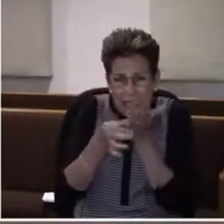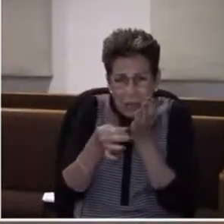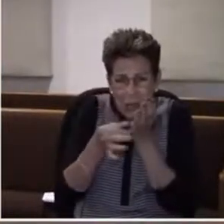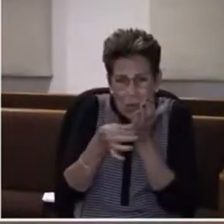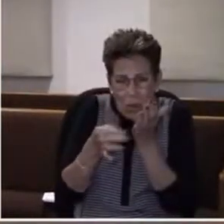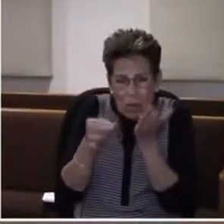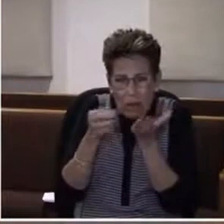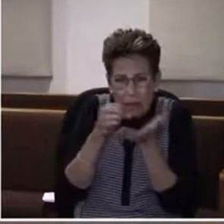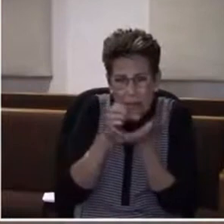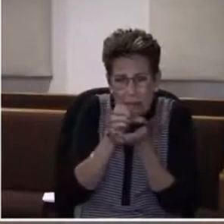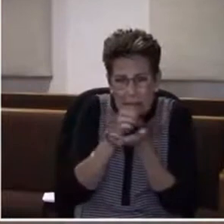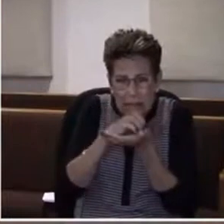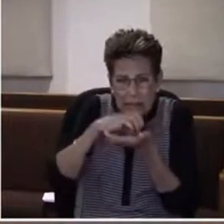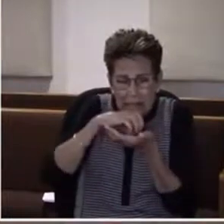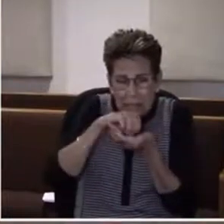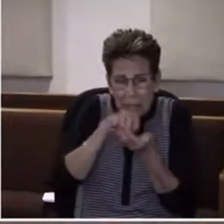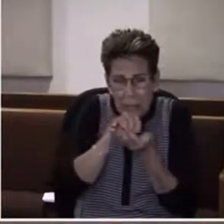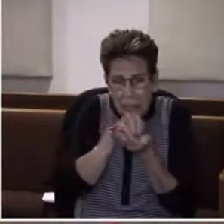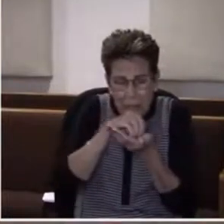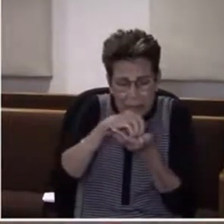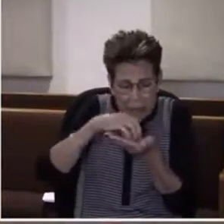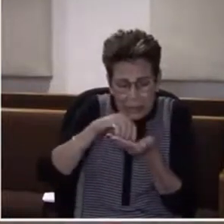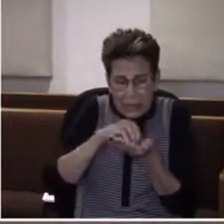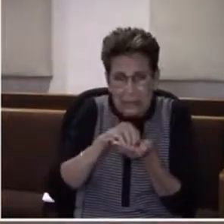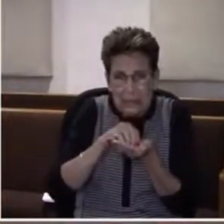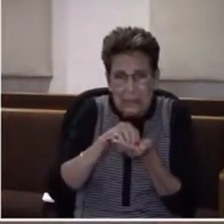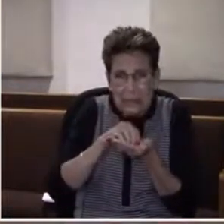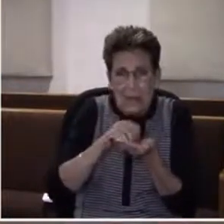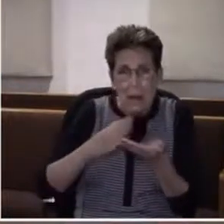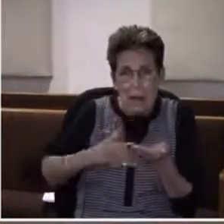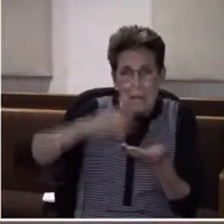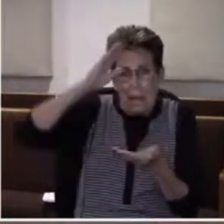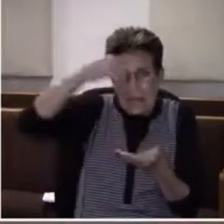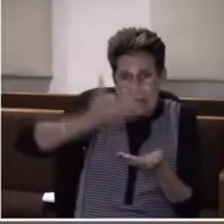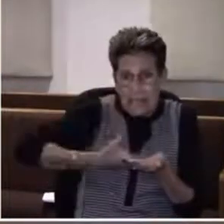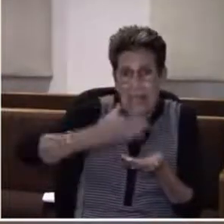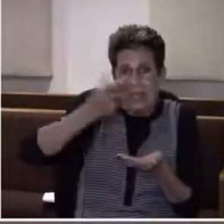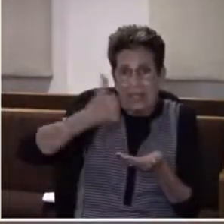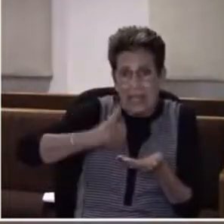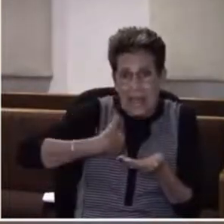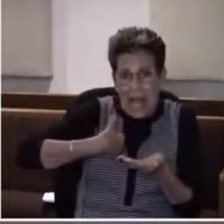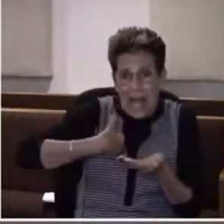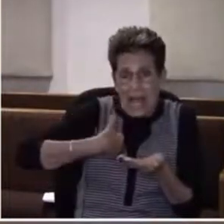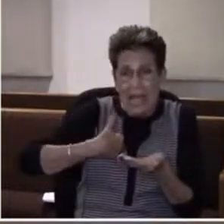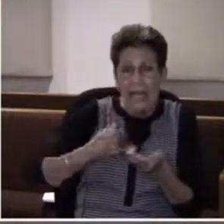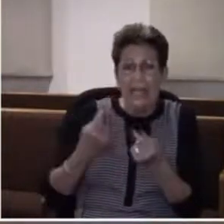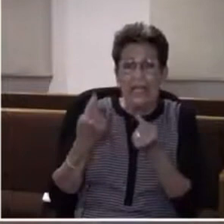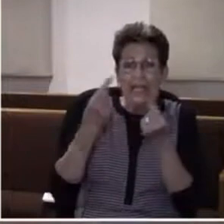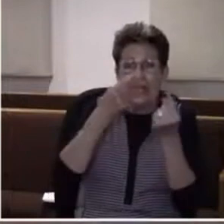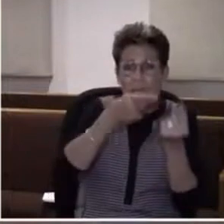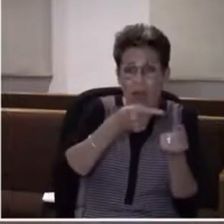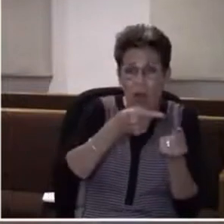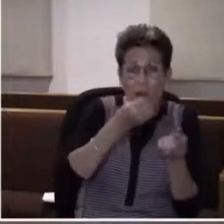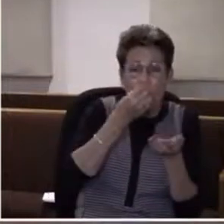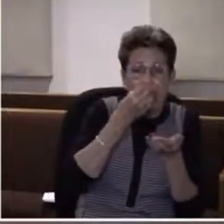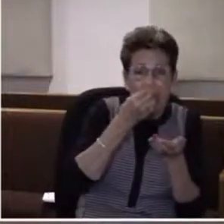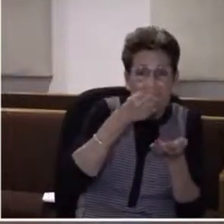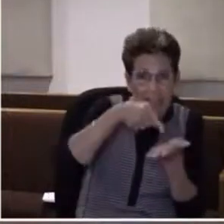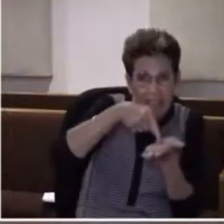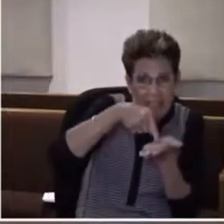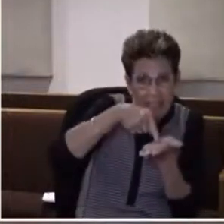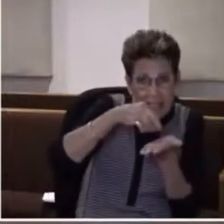that I and my son may go in and dress it for me and my